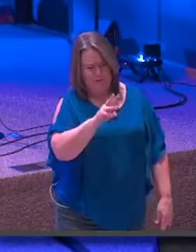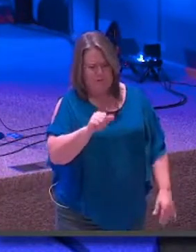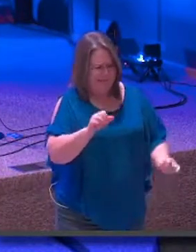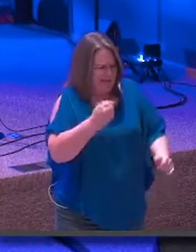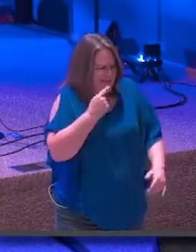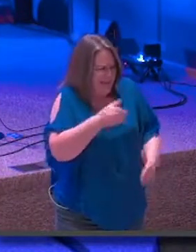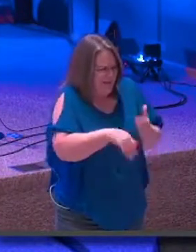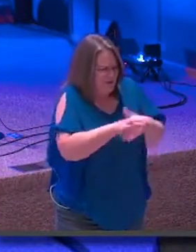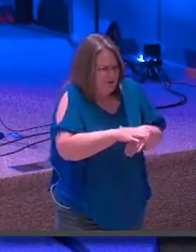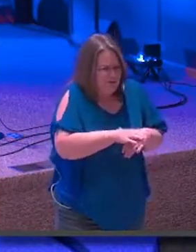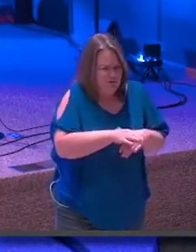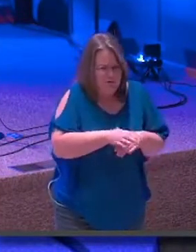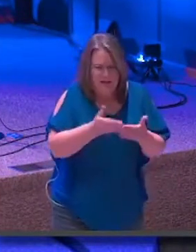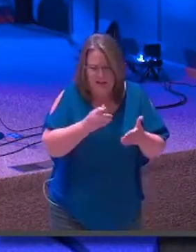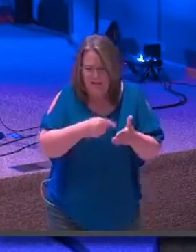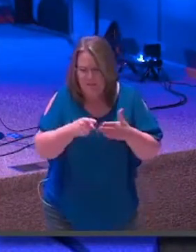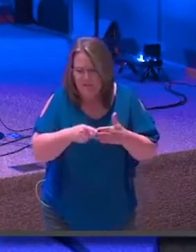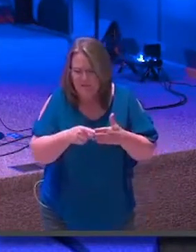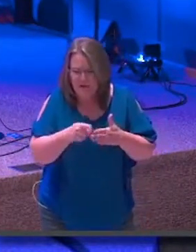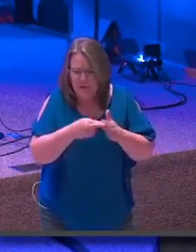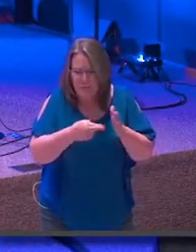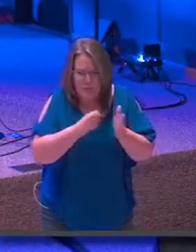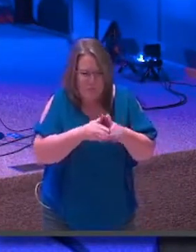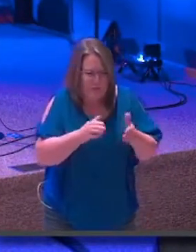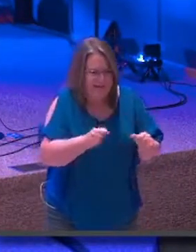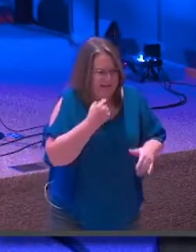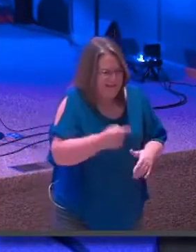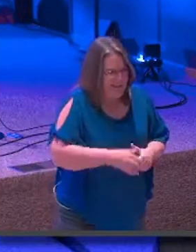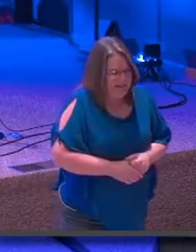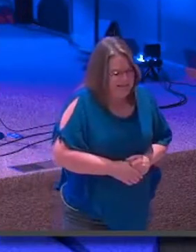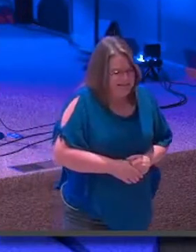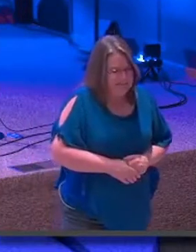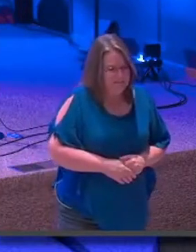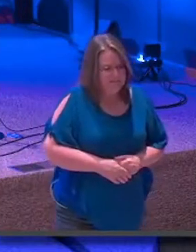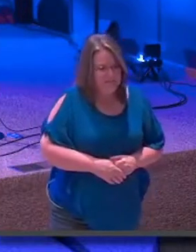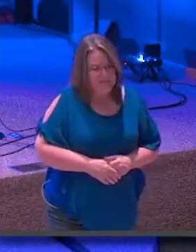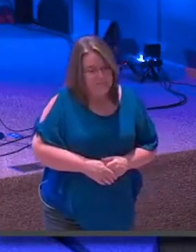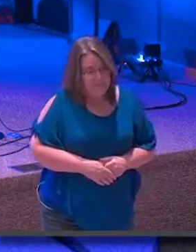Somebody check the rule book. Can I say that? I guess it's out there. So,